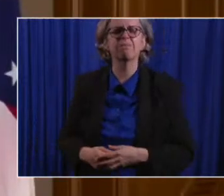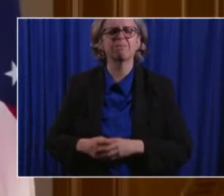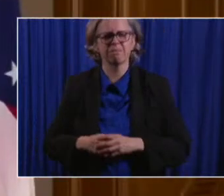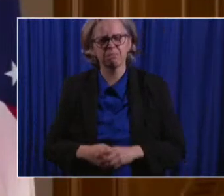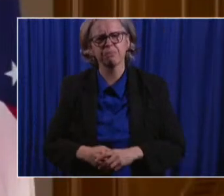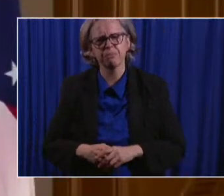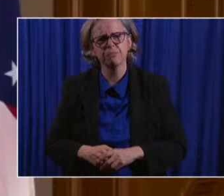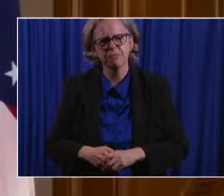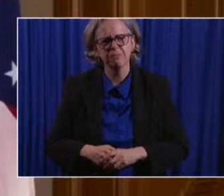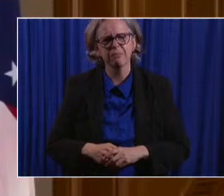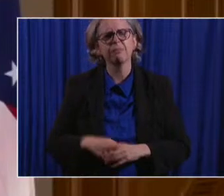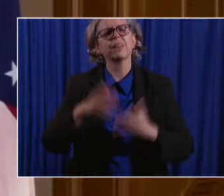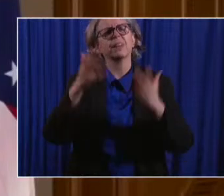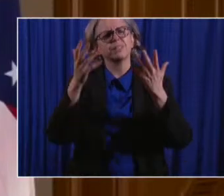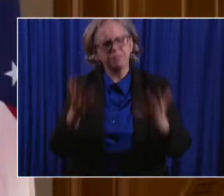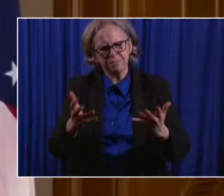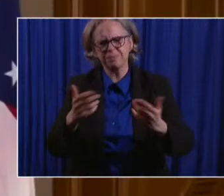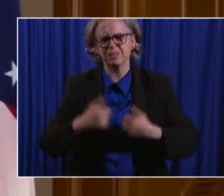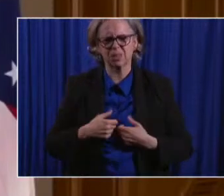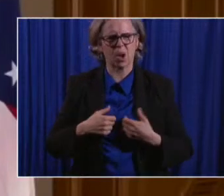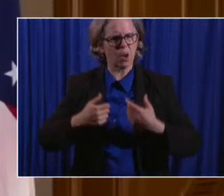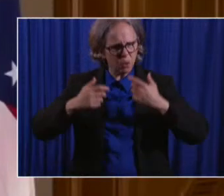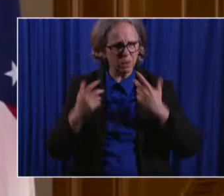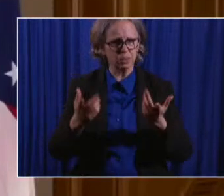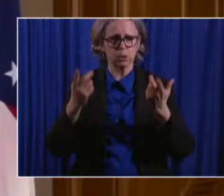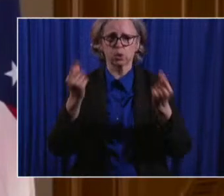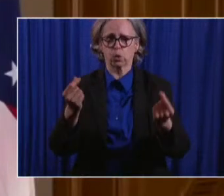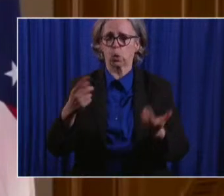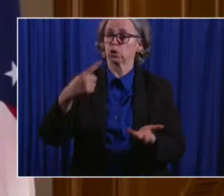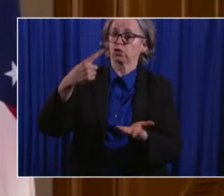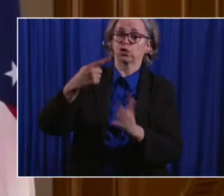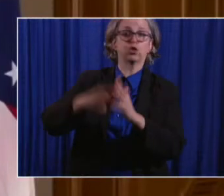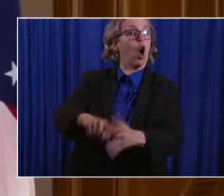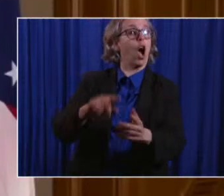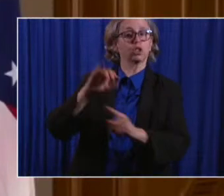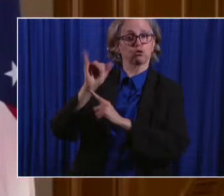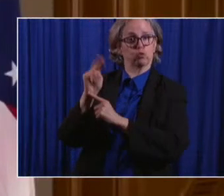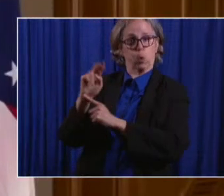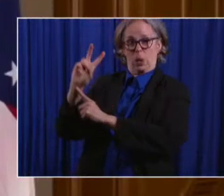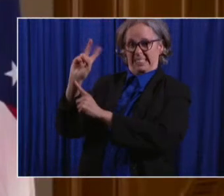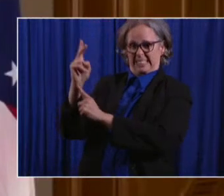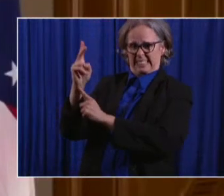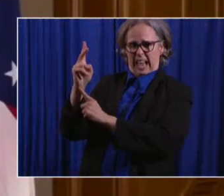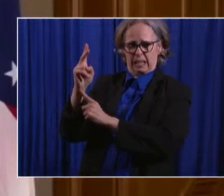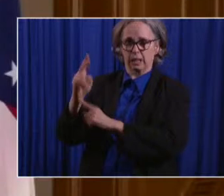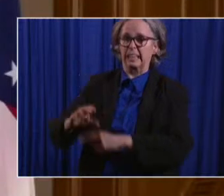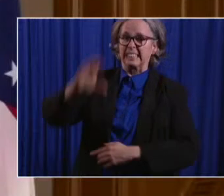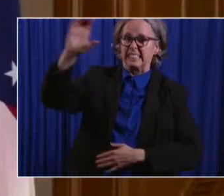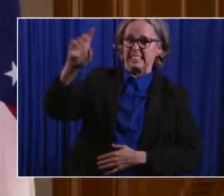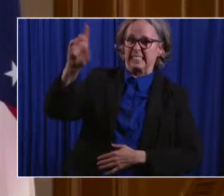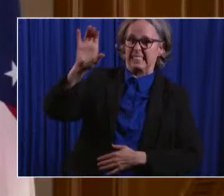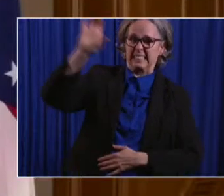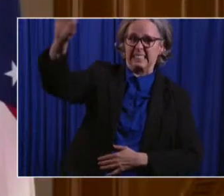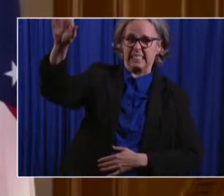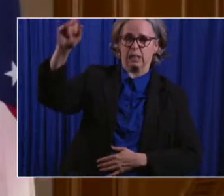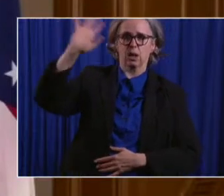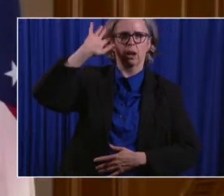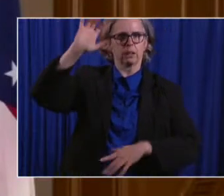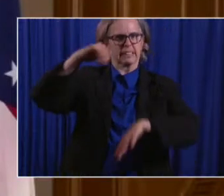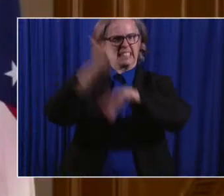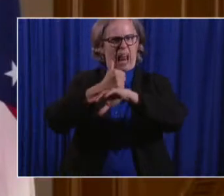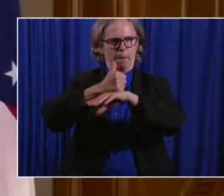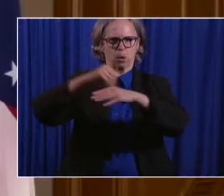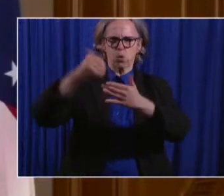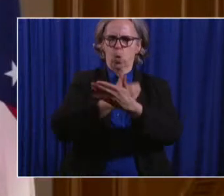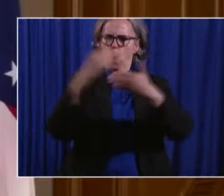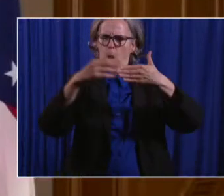on. Beginning June 2nd, in accordance with CDC guidelines, if a child has not been vaccinated, they